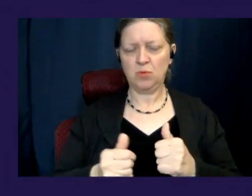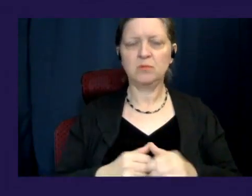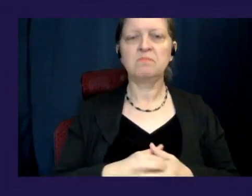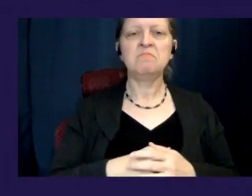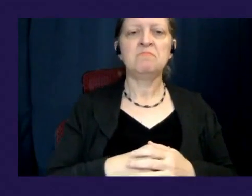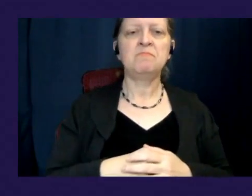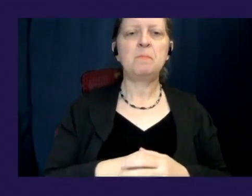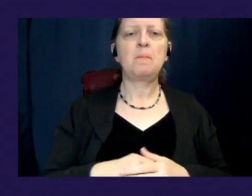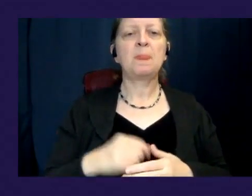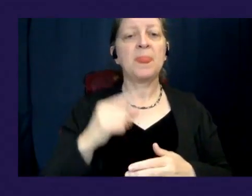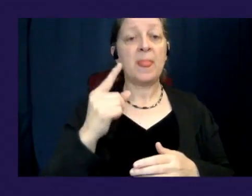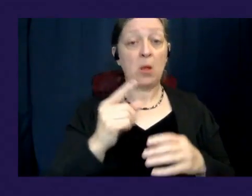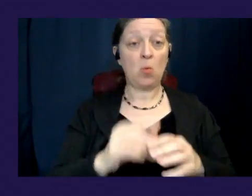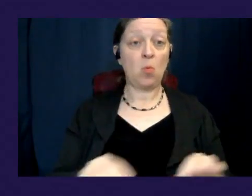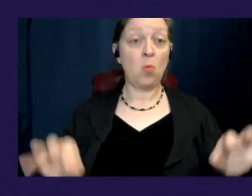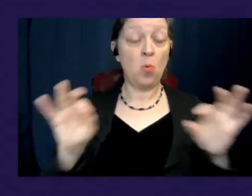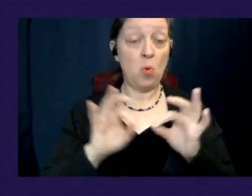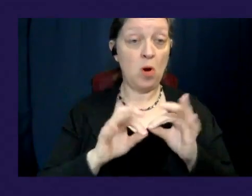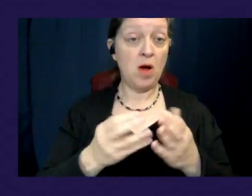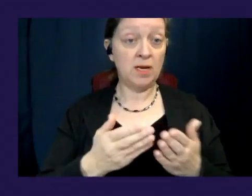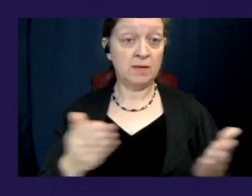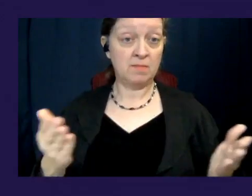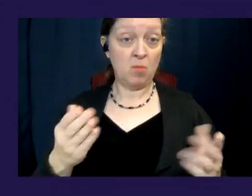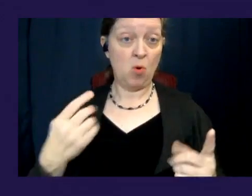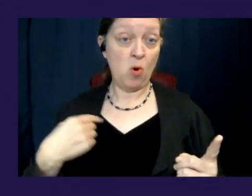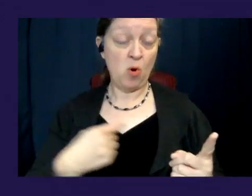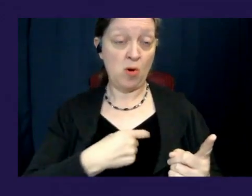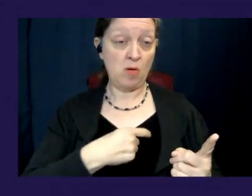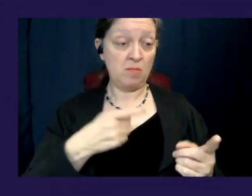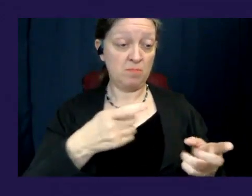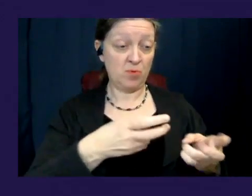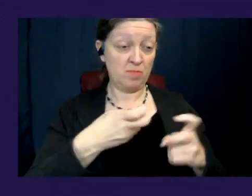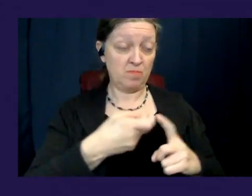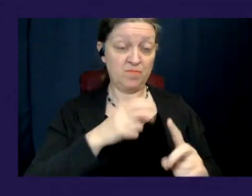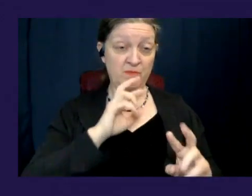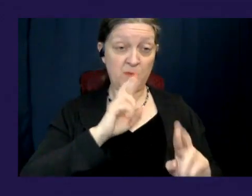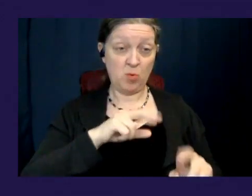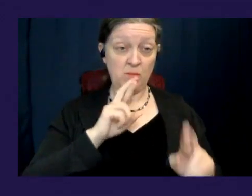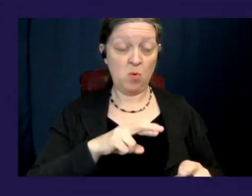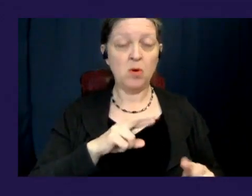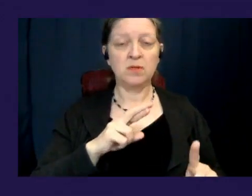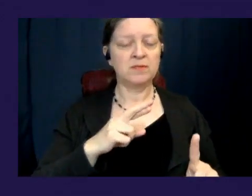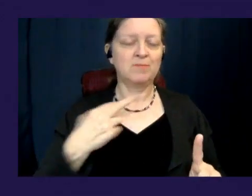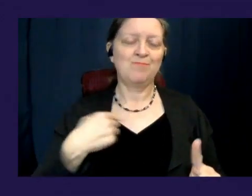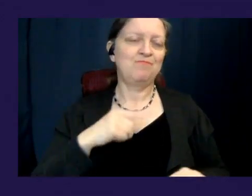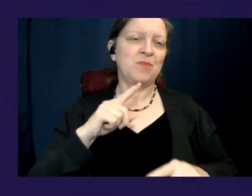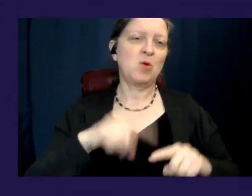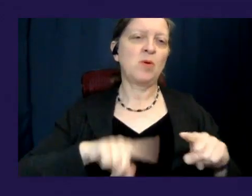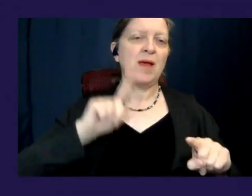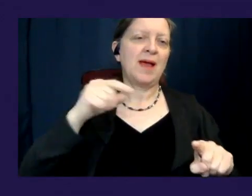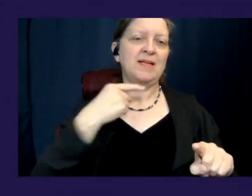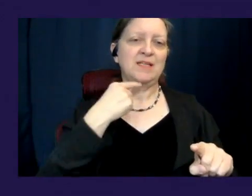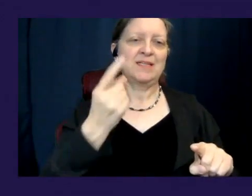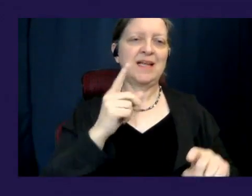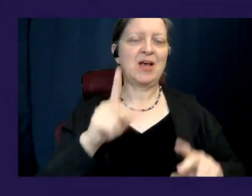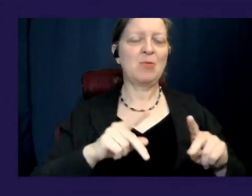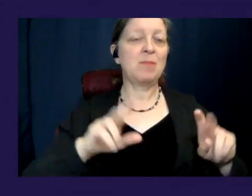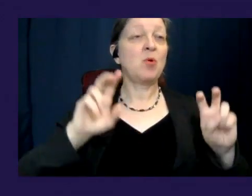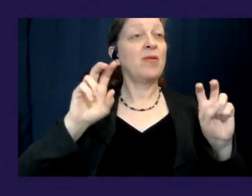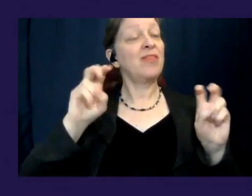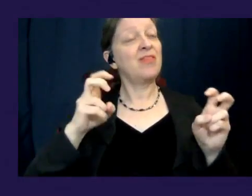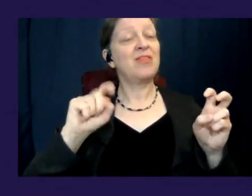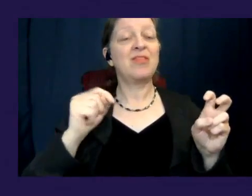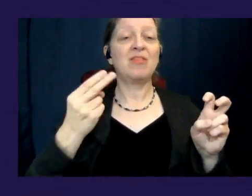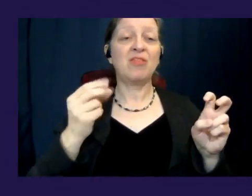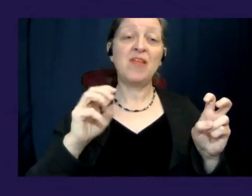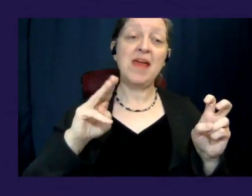important in these reports is that, we can't just give people a lay of the land in terms of the theme. We also need to